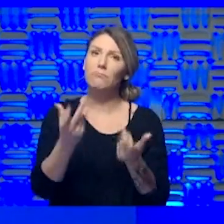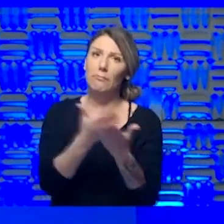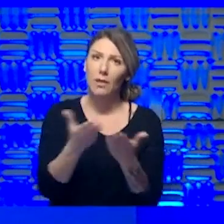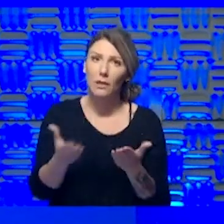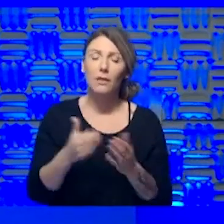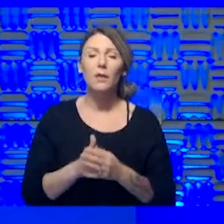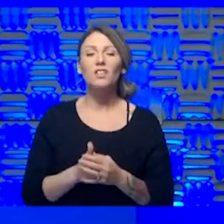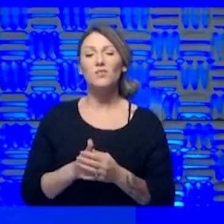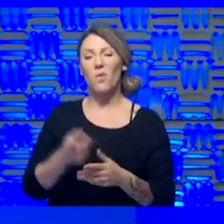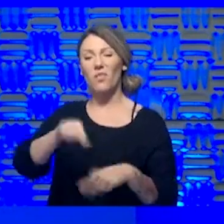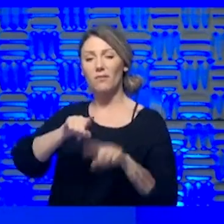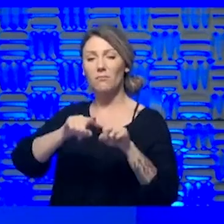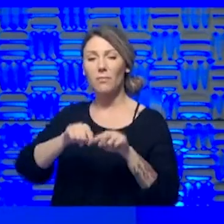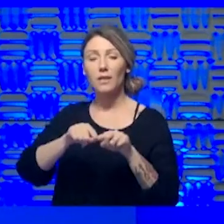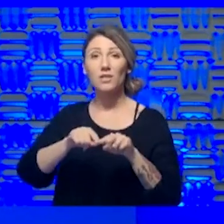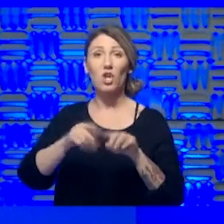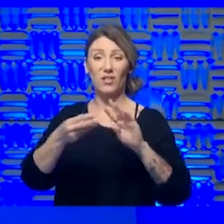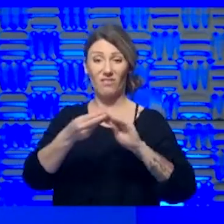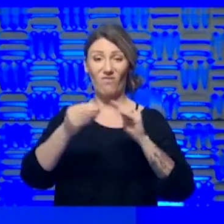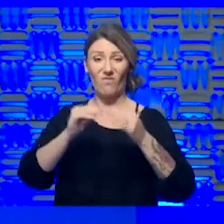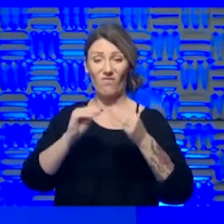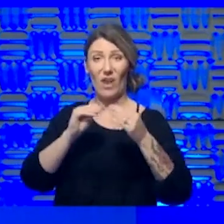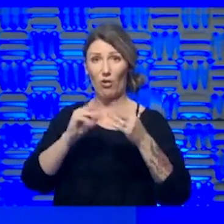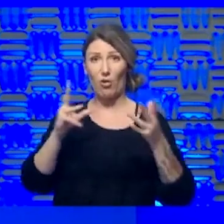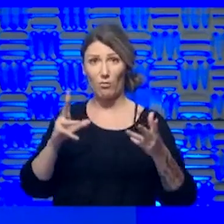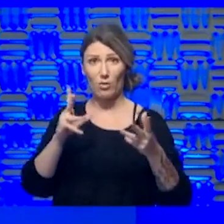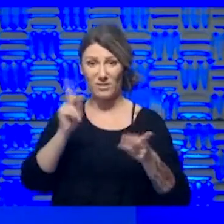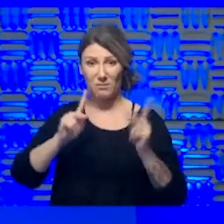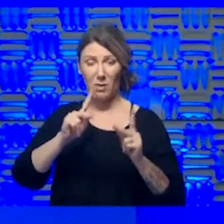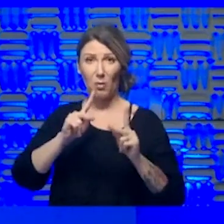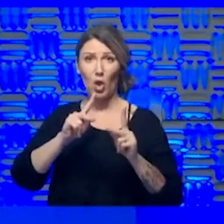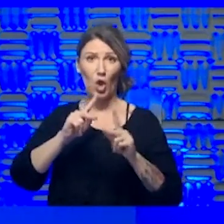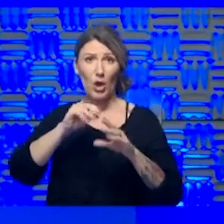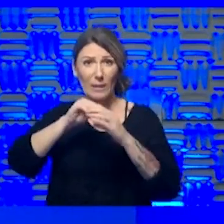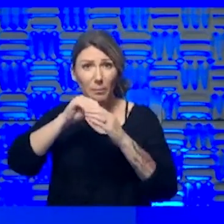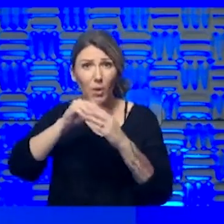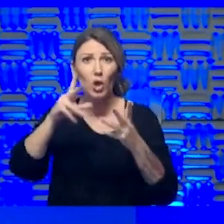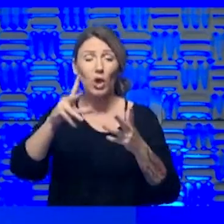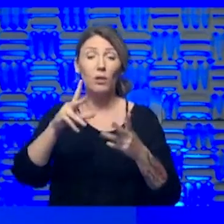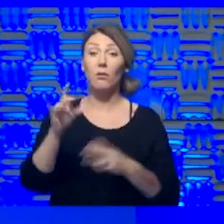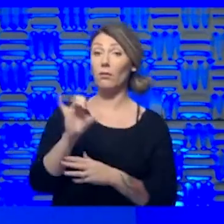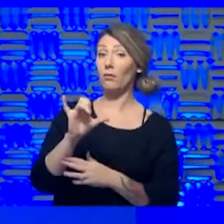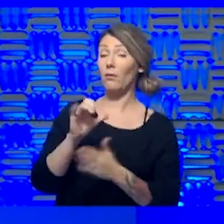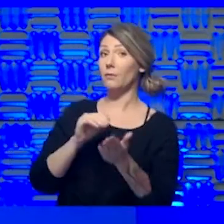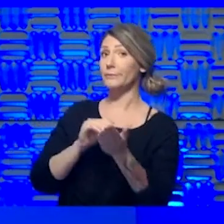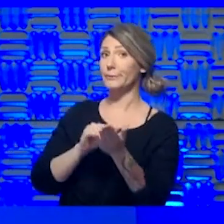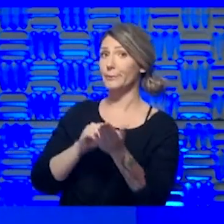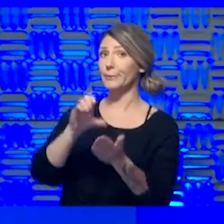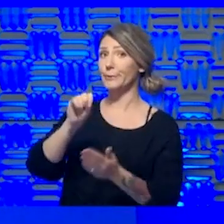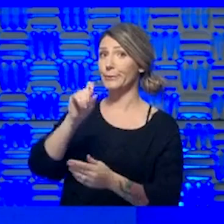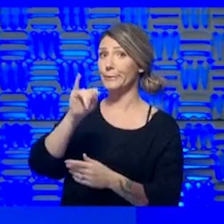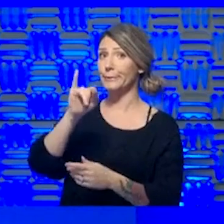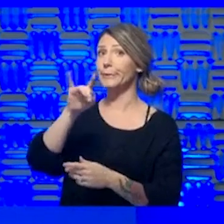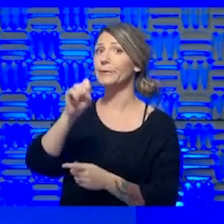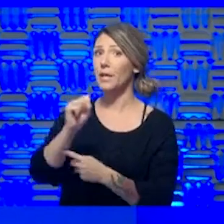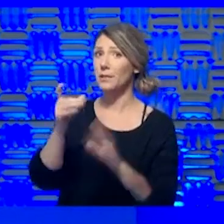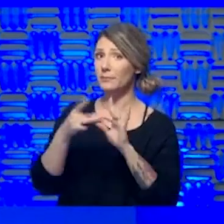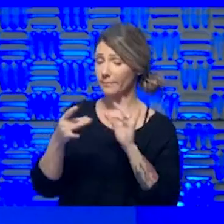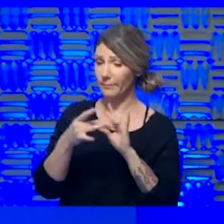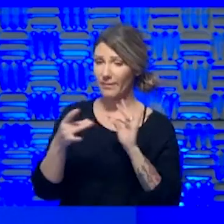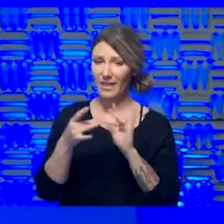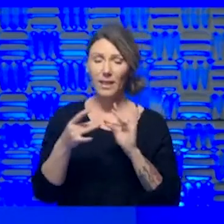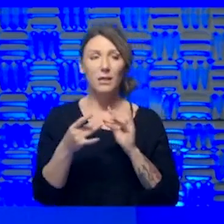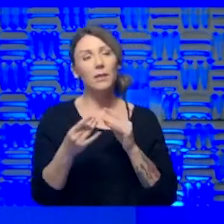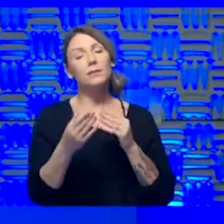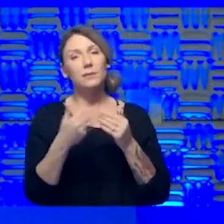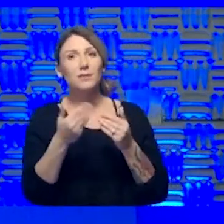certain variables that people are putting in. They are, again, as Dr. Stites has talked about, it's probably easier to predict the weather